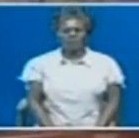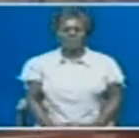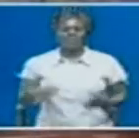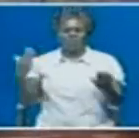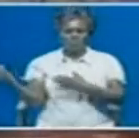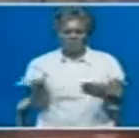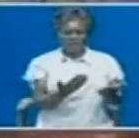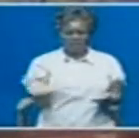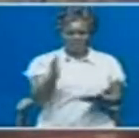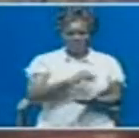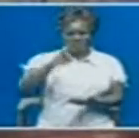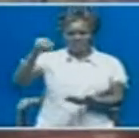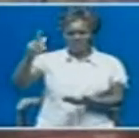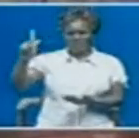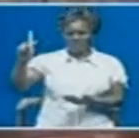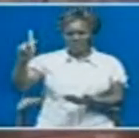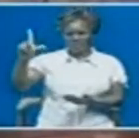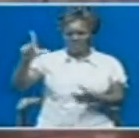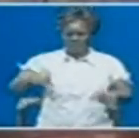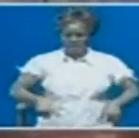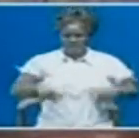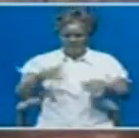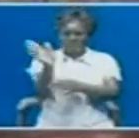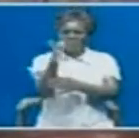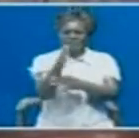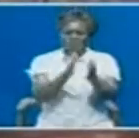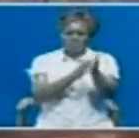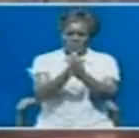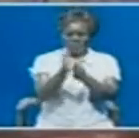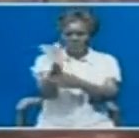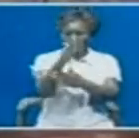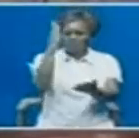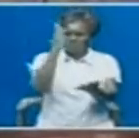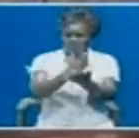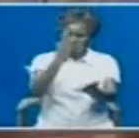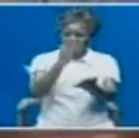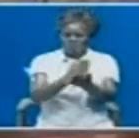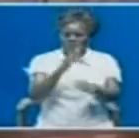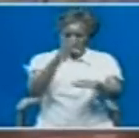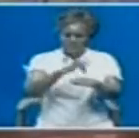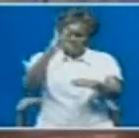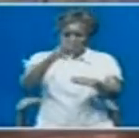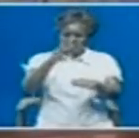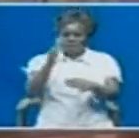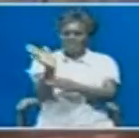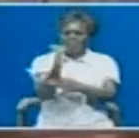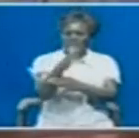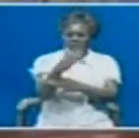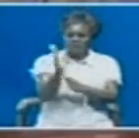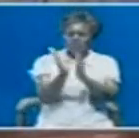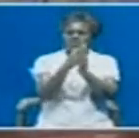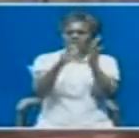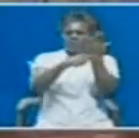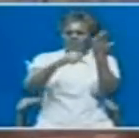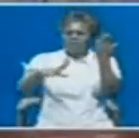And welcome back to Jeff Koinange Live on this Thursday, Inspiration Thursday, no doubt. And very touching Thursday because cricket legend Maurice